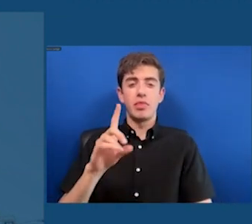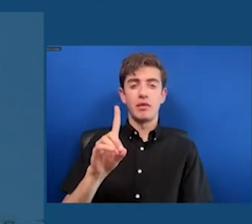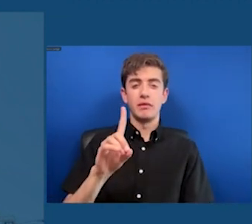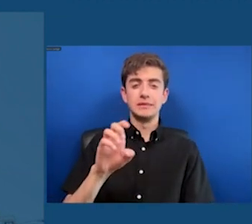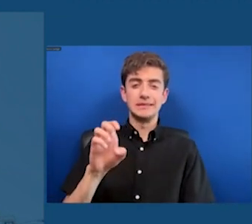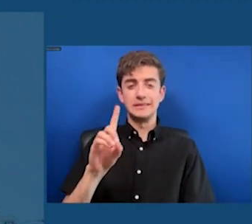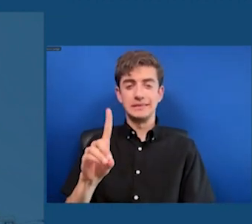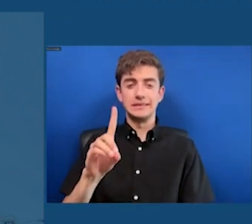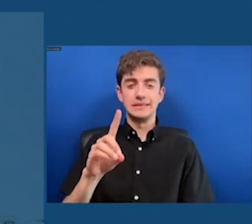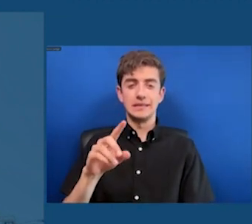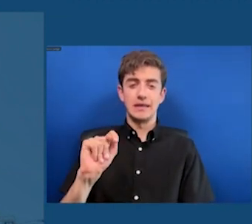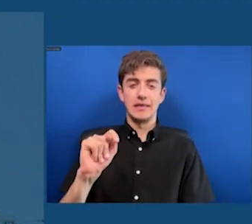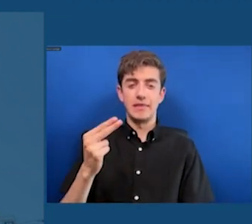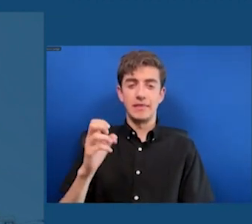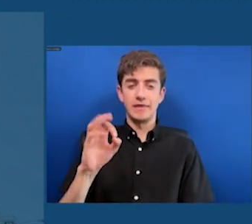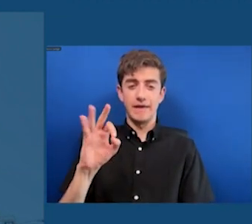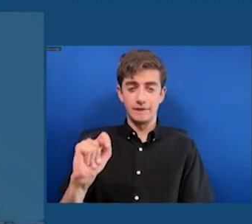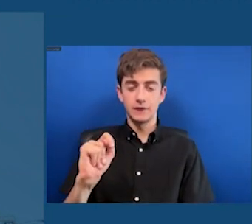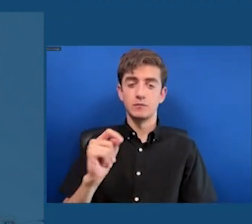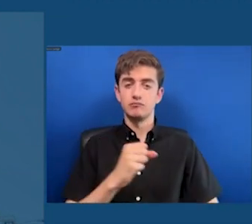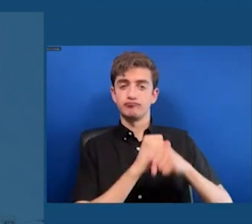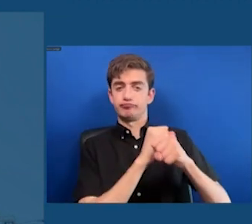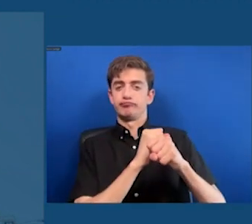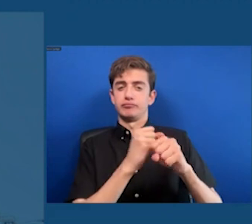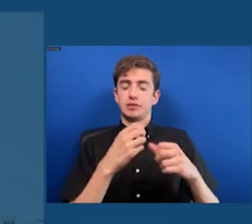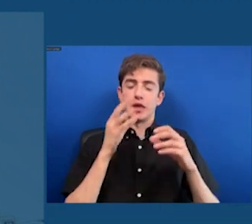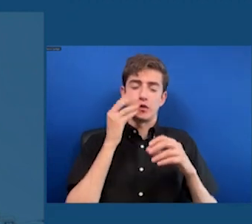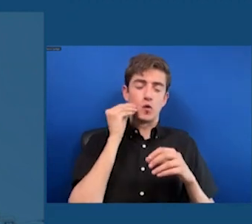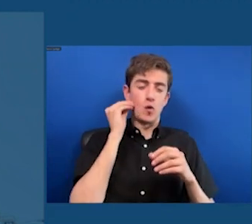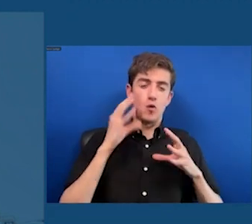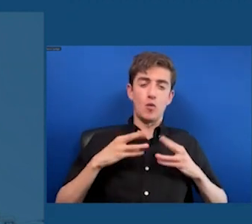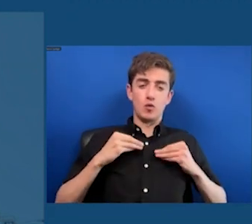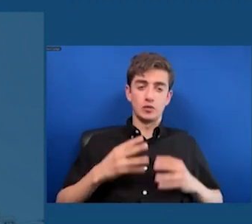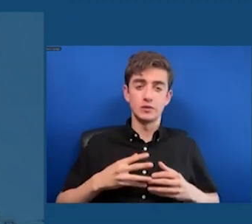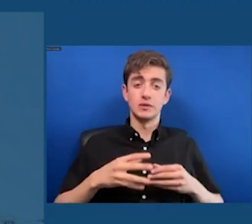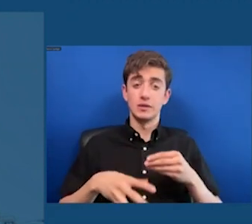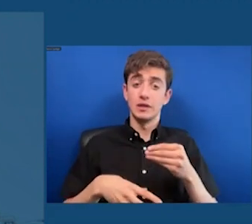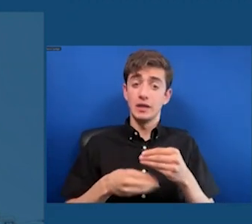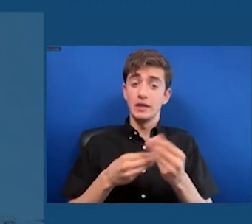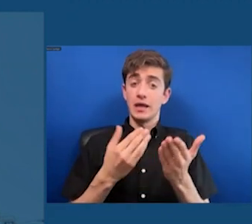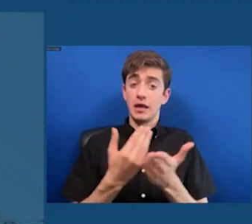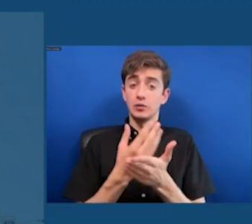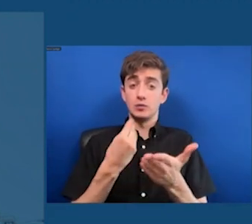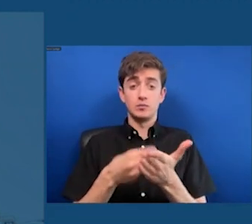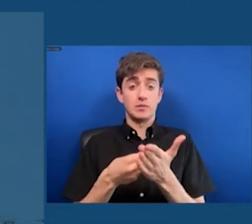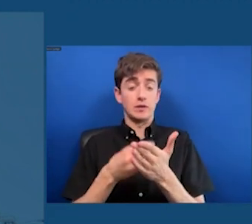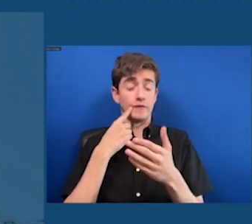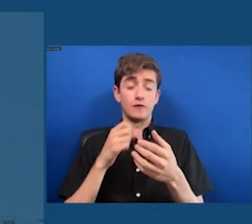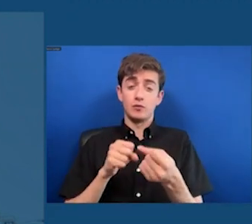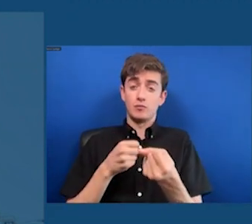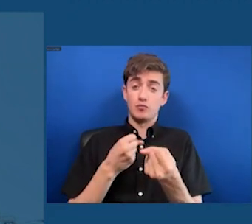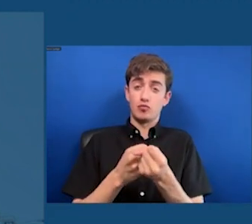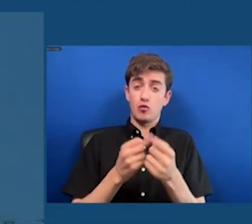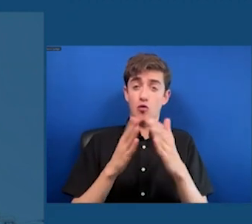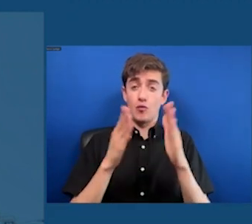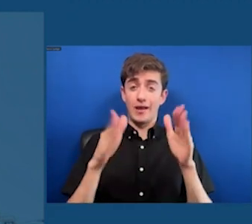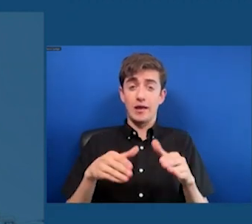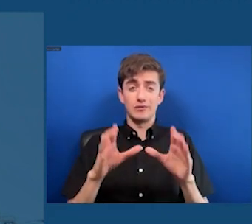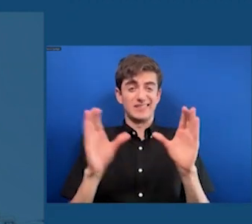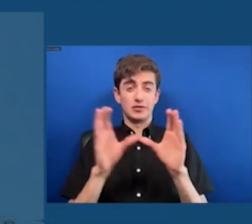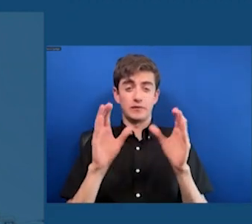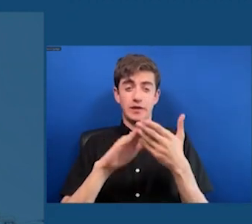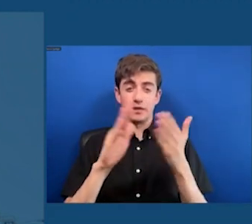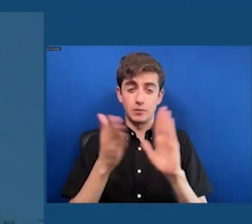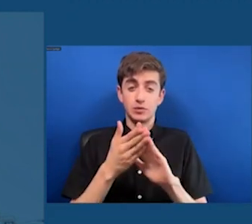million in incentives available only to pro-housing certified communities. They have to be the ones who commit to